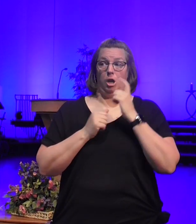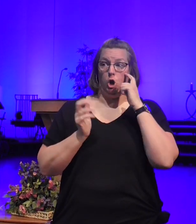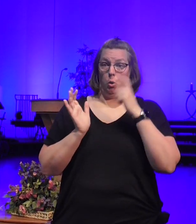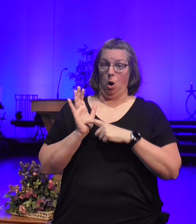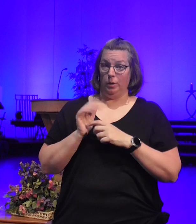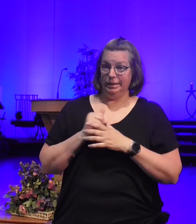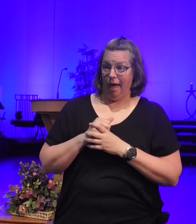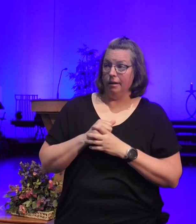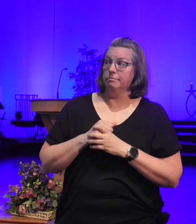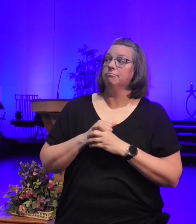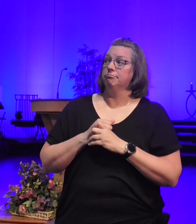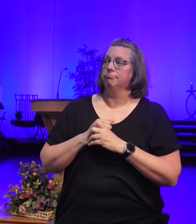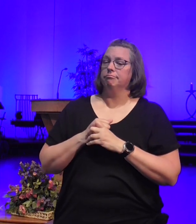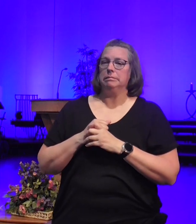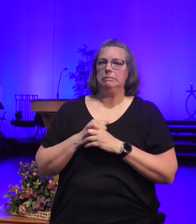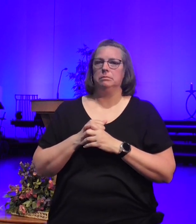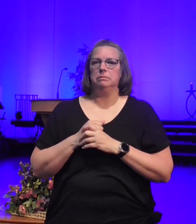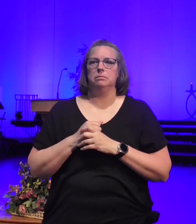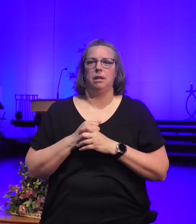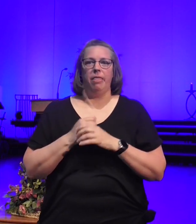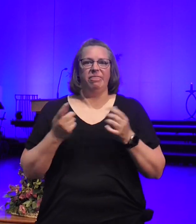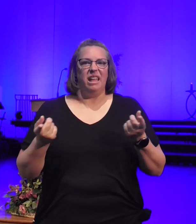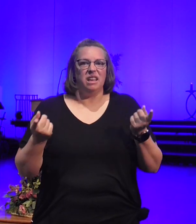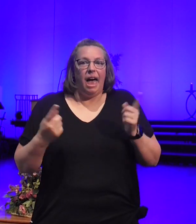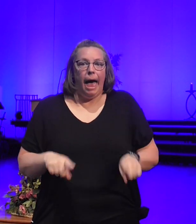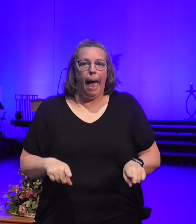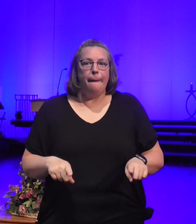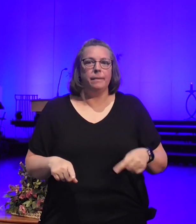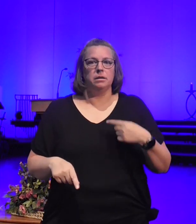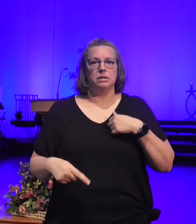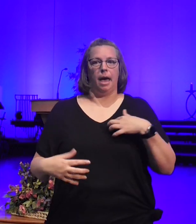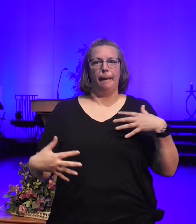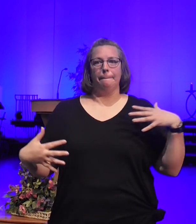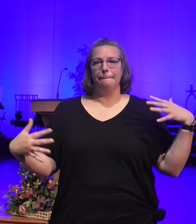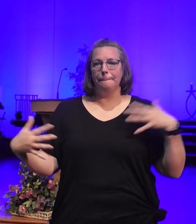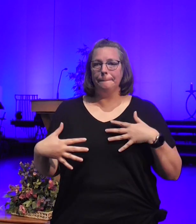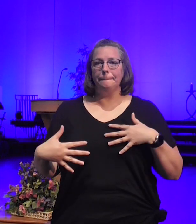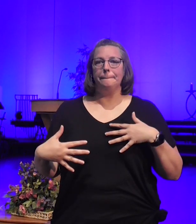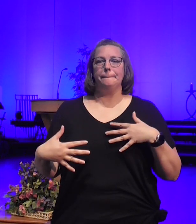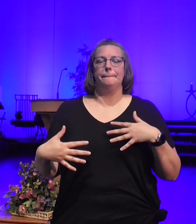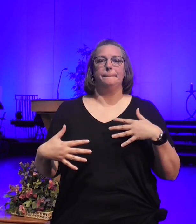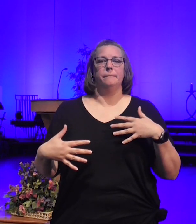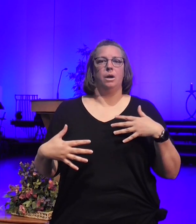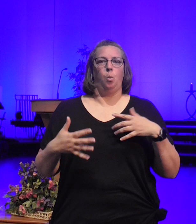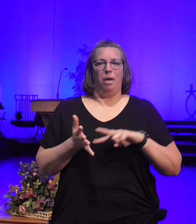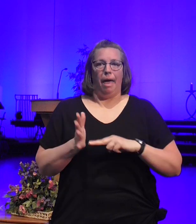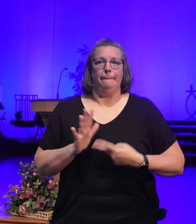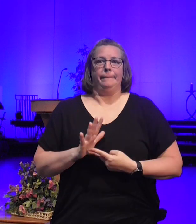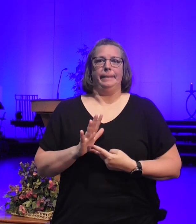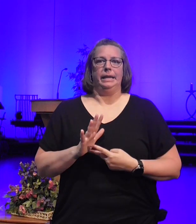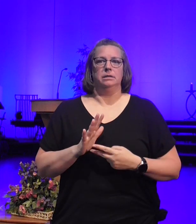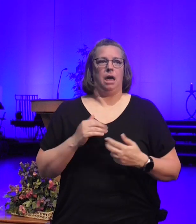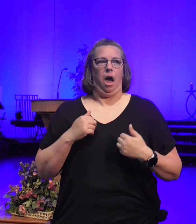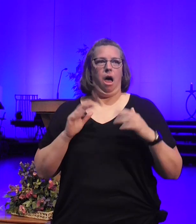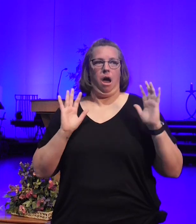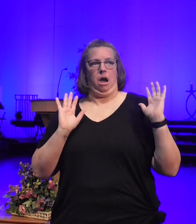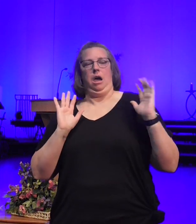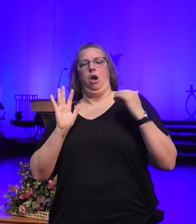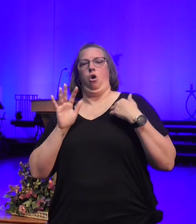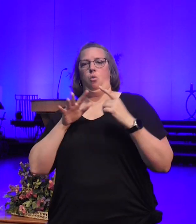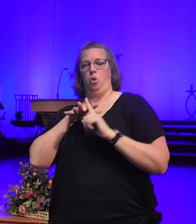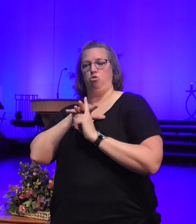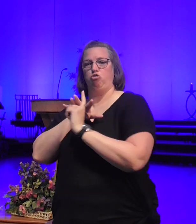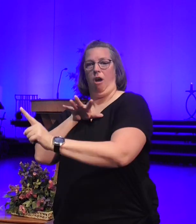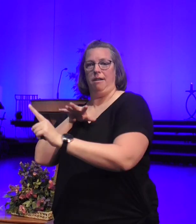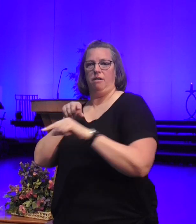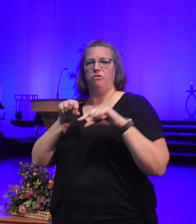know sometimes when that has happened, because I'm so afraid of what that means, I will run even from the